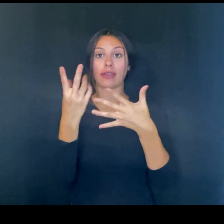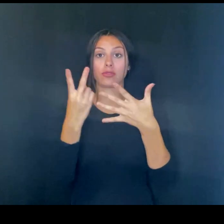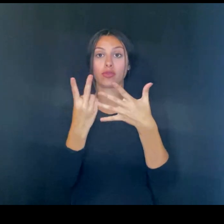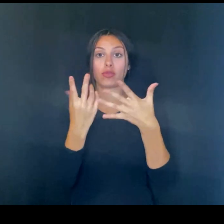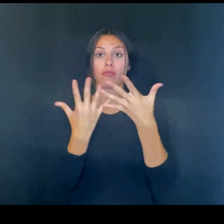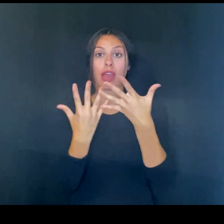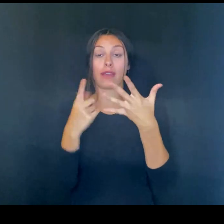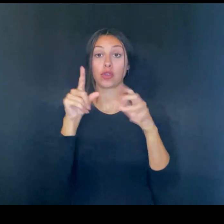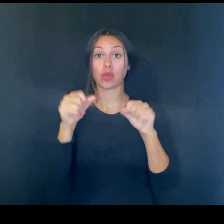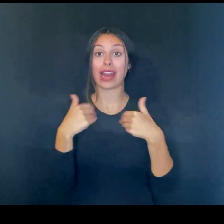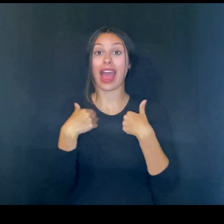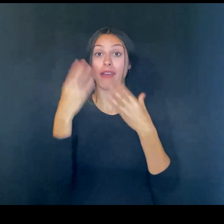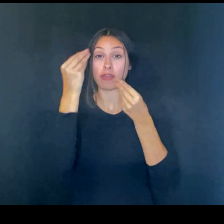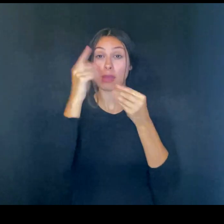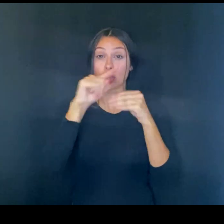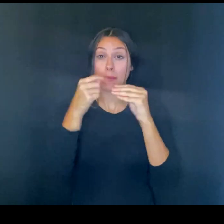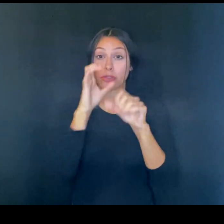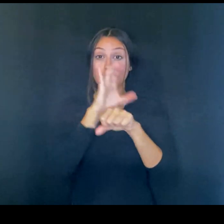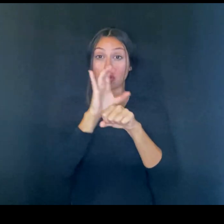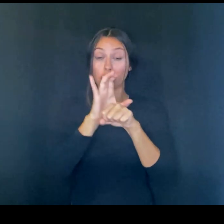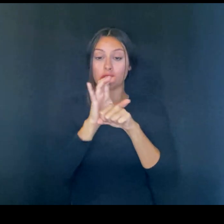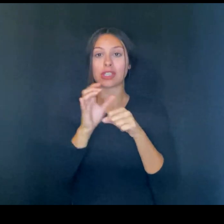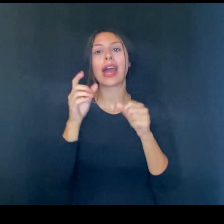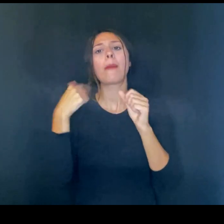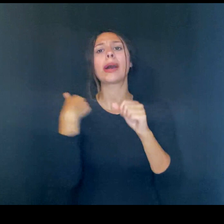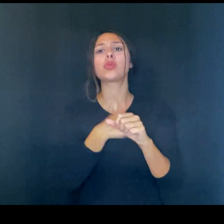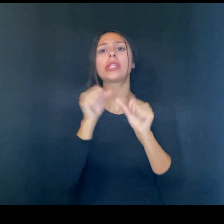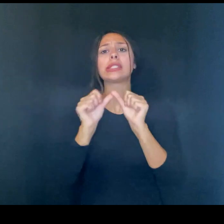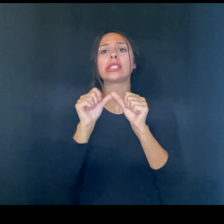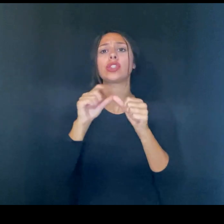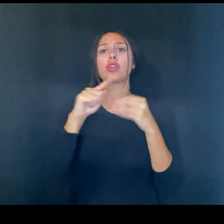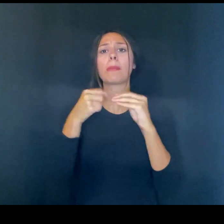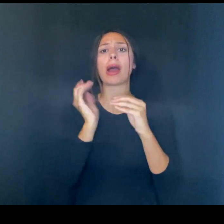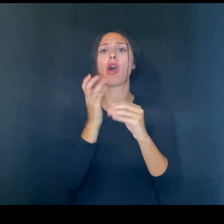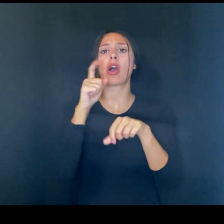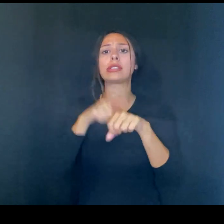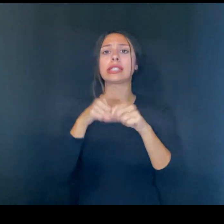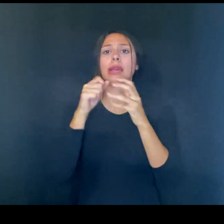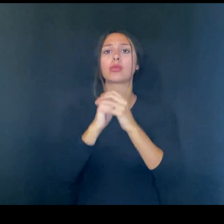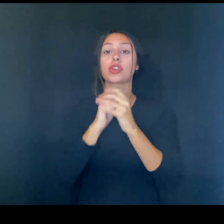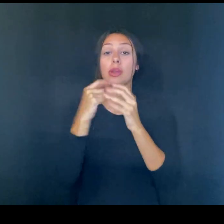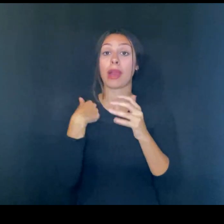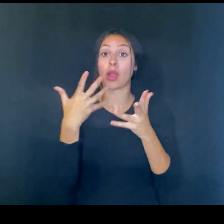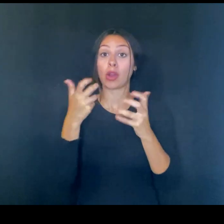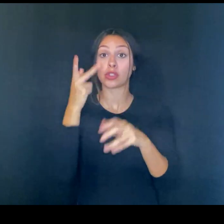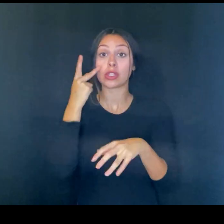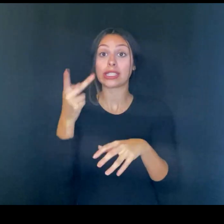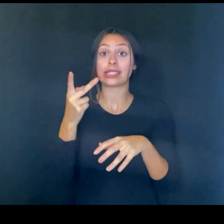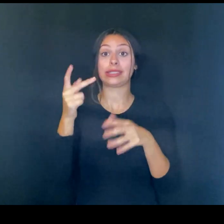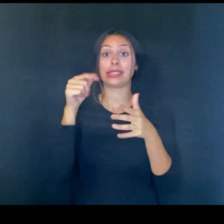connected. But as we continue on our time with worship, I want you guys to check out this message from our